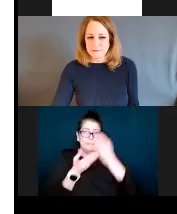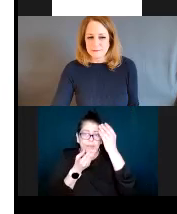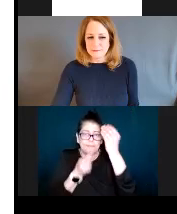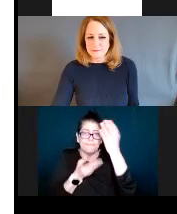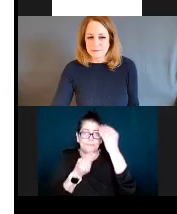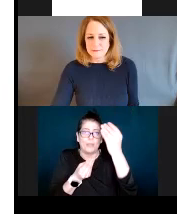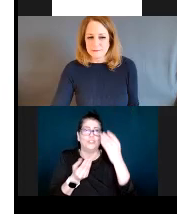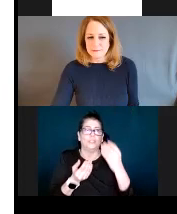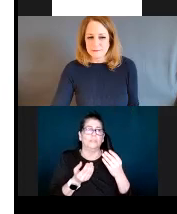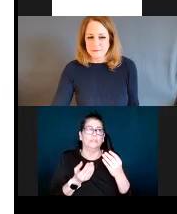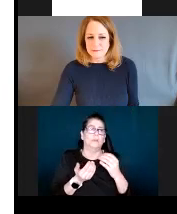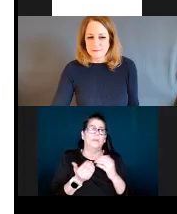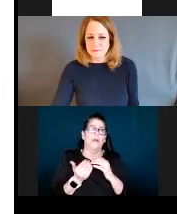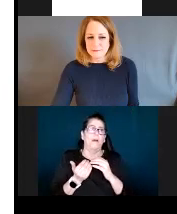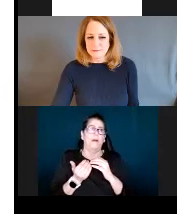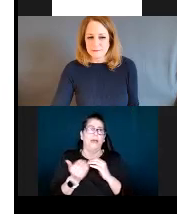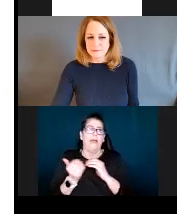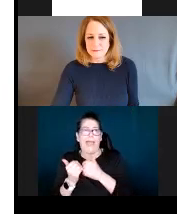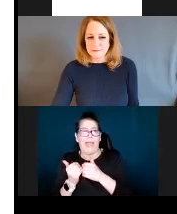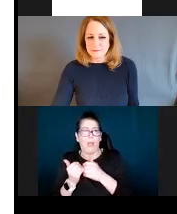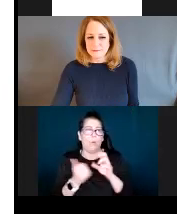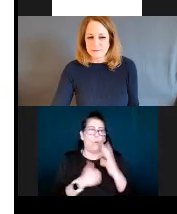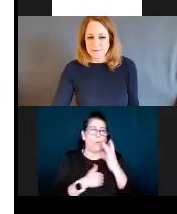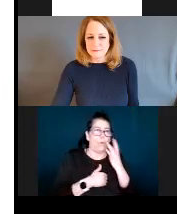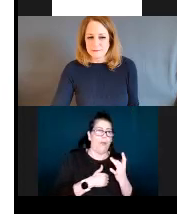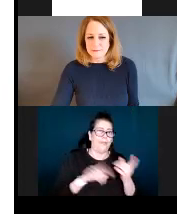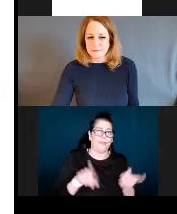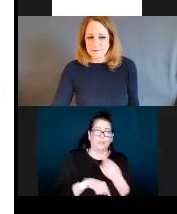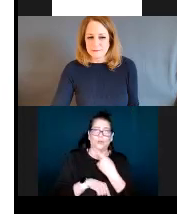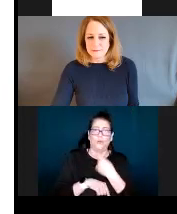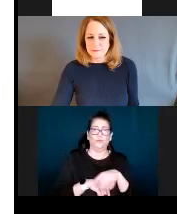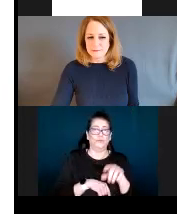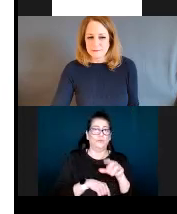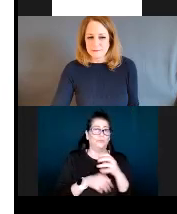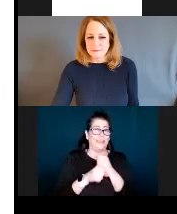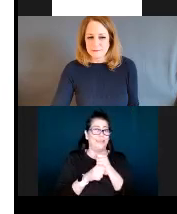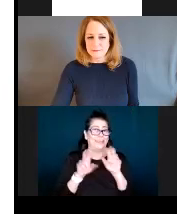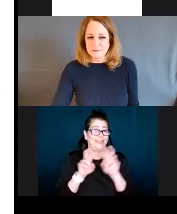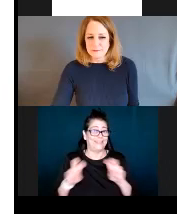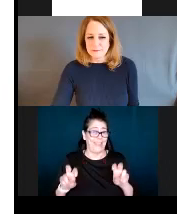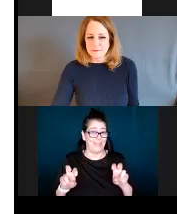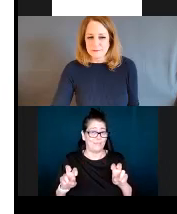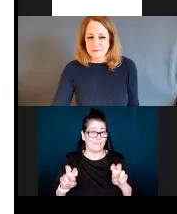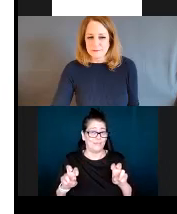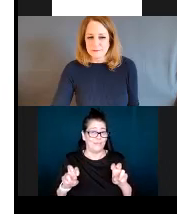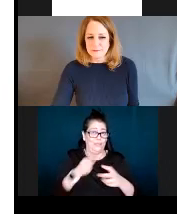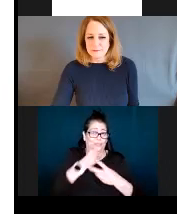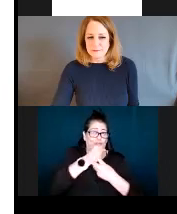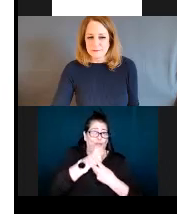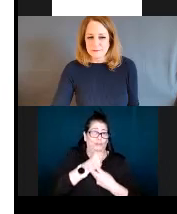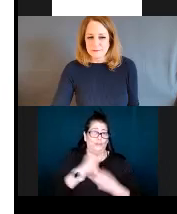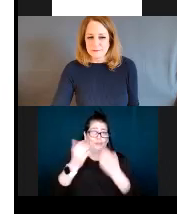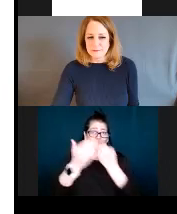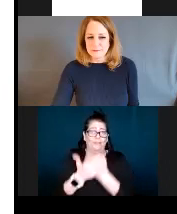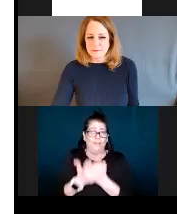how and why they may want to go get one of those exams sooner rather than later to preserve evidence and to make sure that they're physically